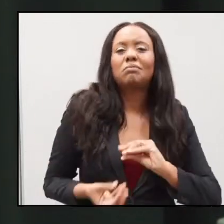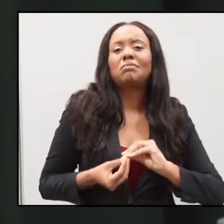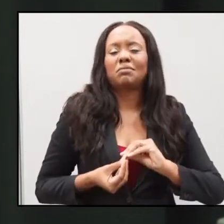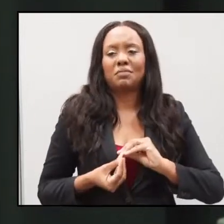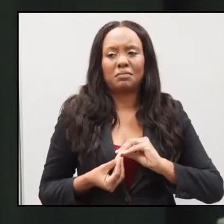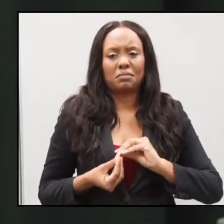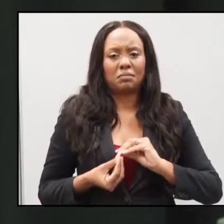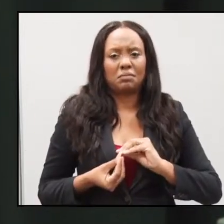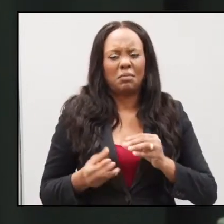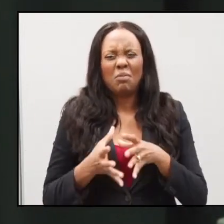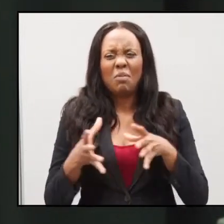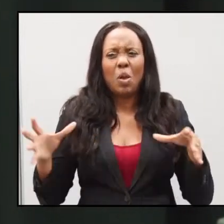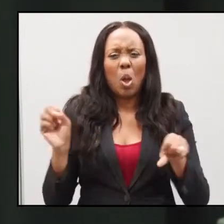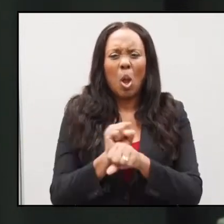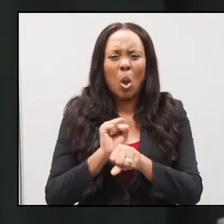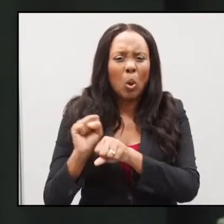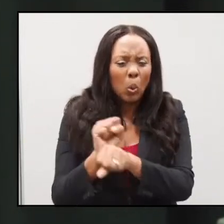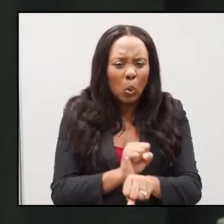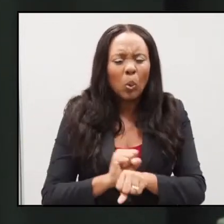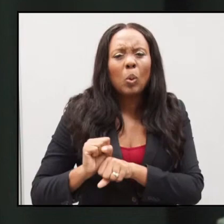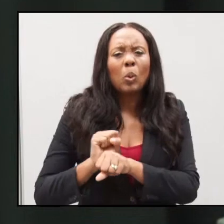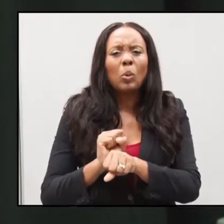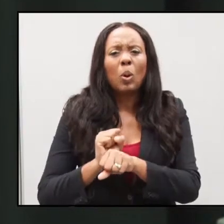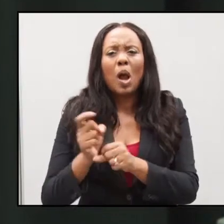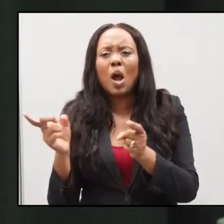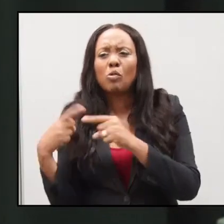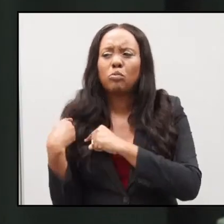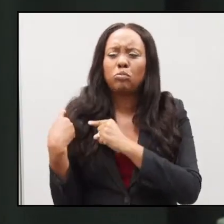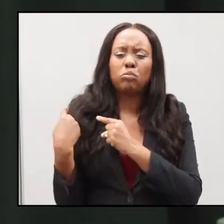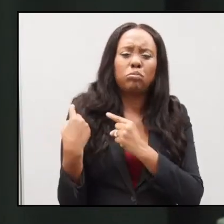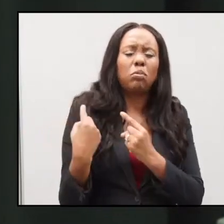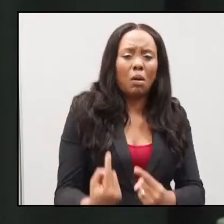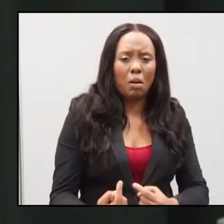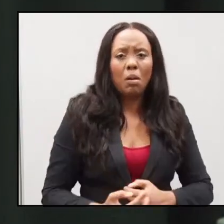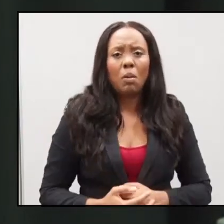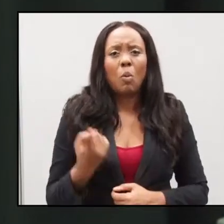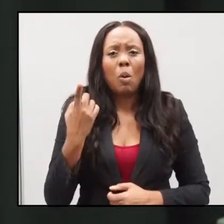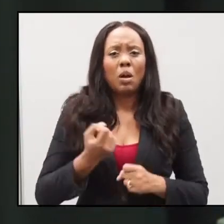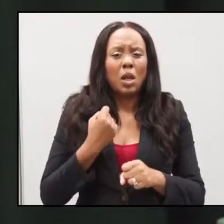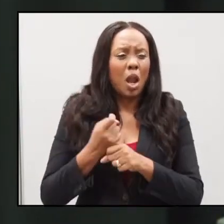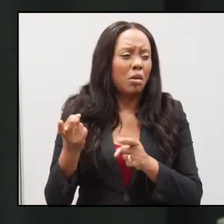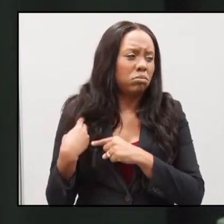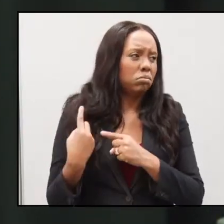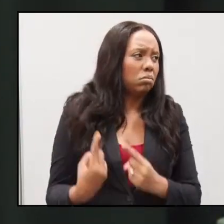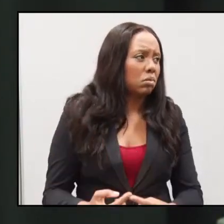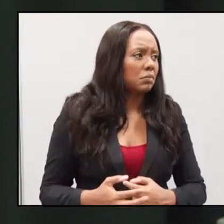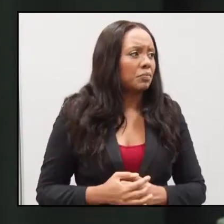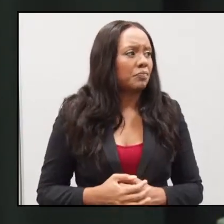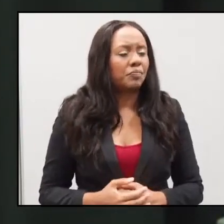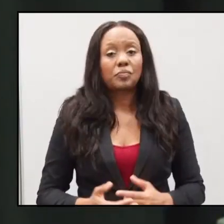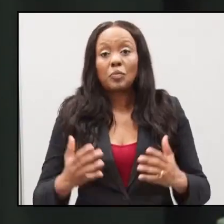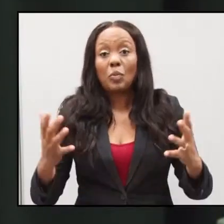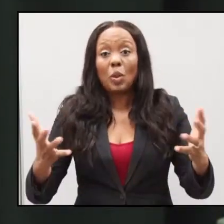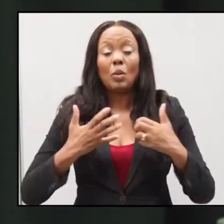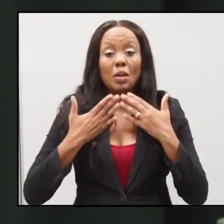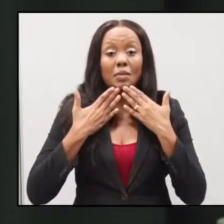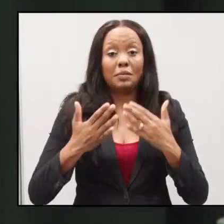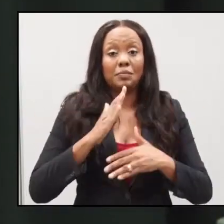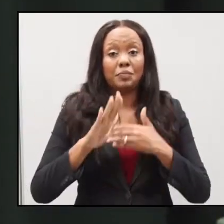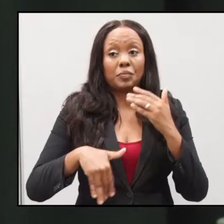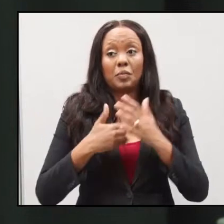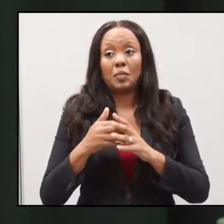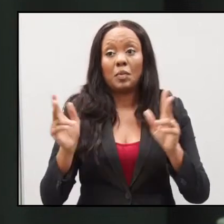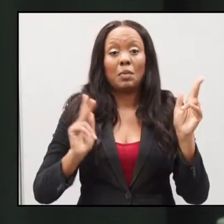much work that has been done over the course of much of the last year. And I want to thank all of the persons in the Ministry of